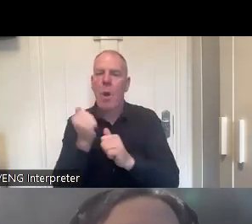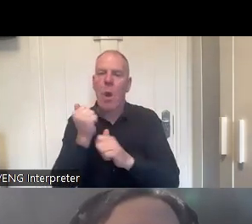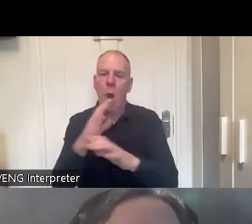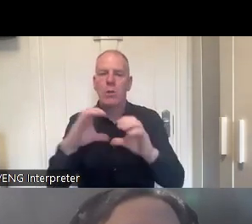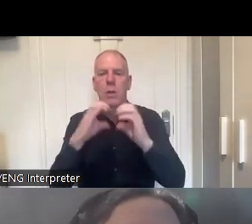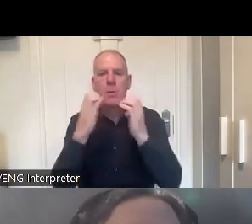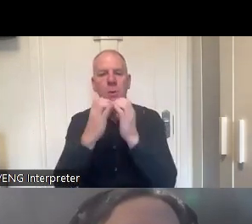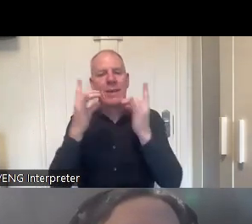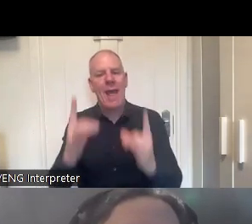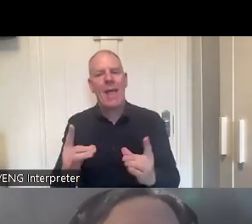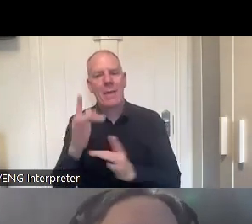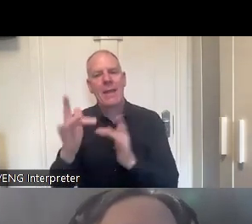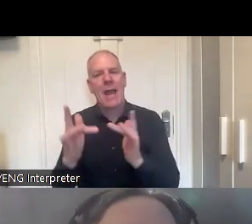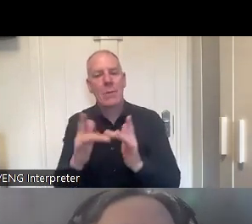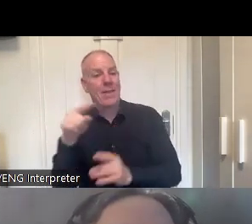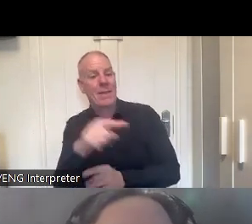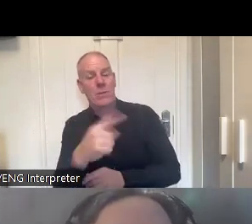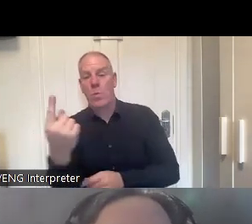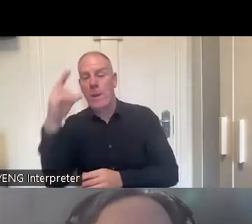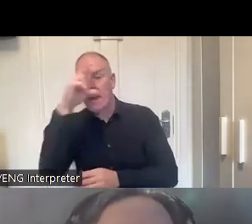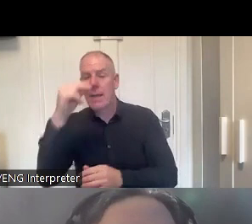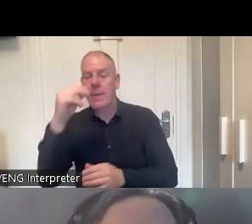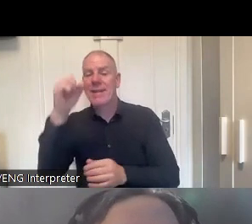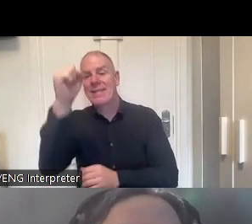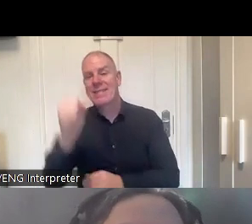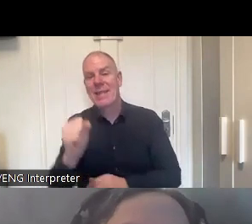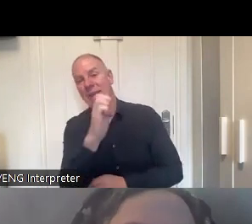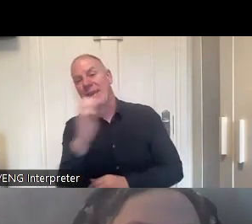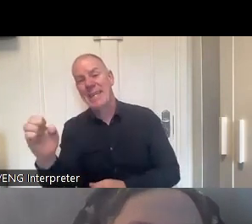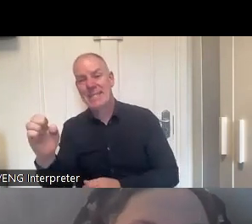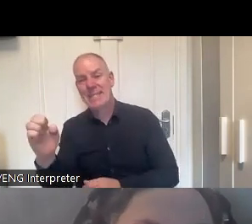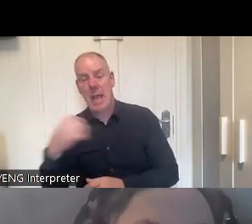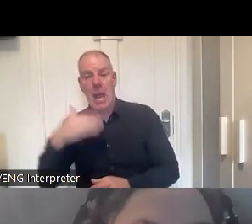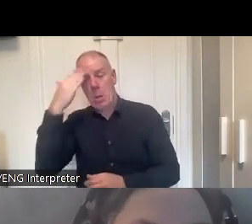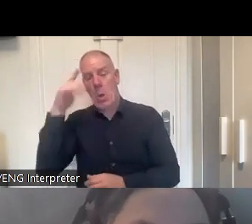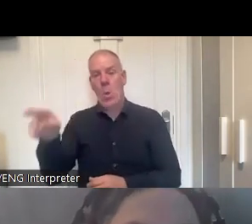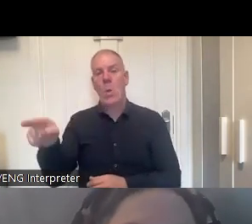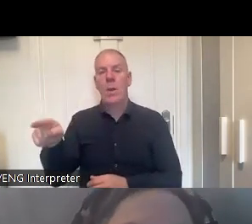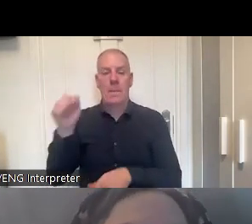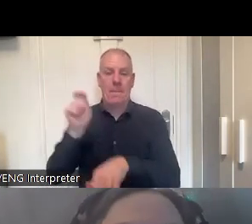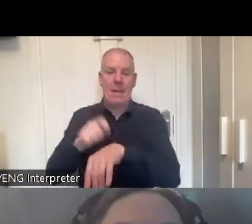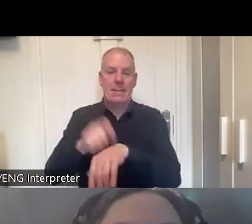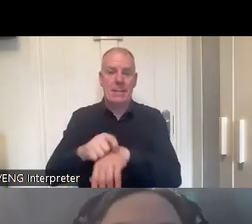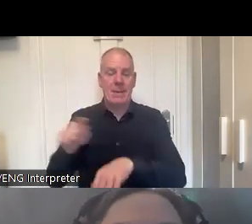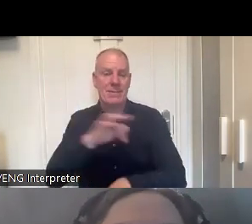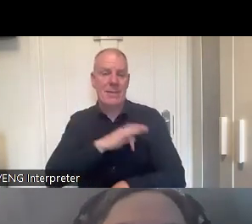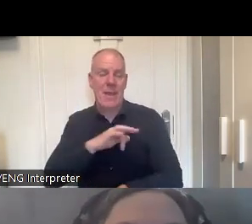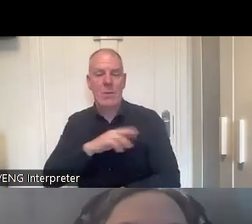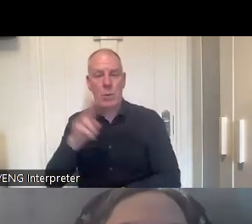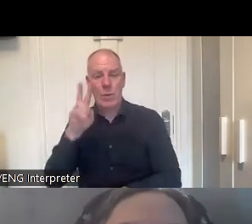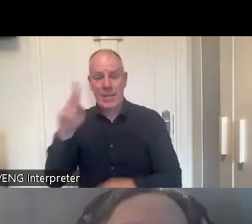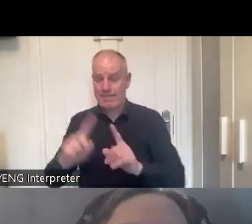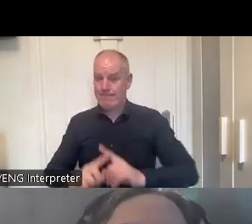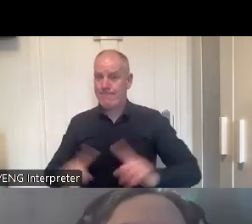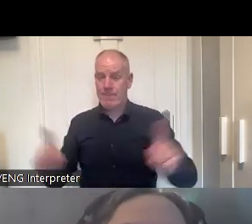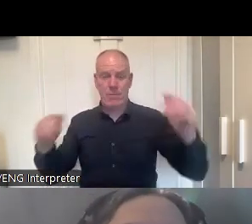just an example of the Dublin and South East ones, which are the ones I know best. And you can see there's a huge